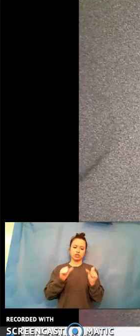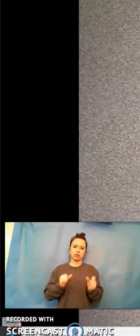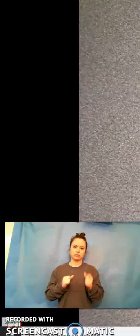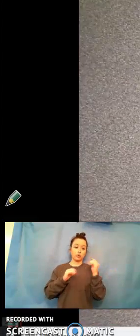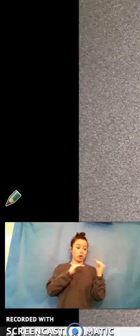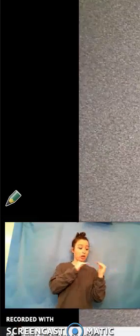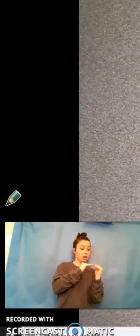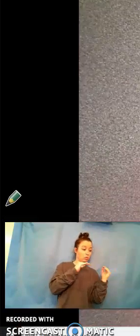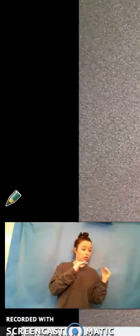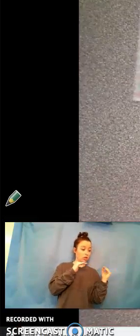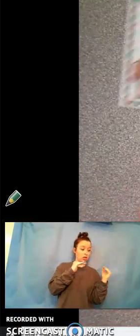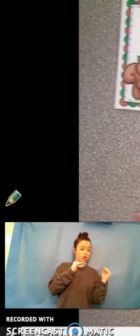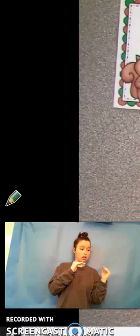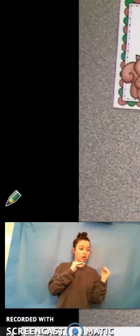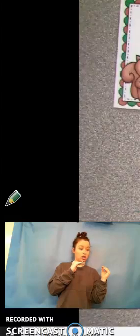unequal.